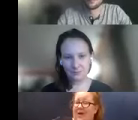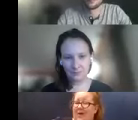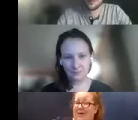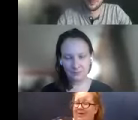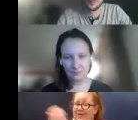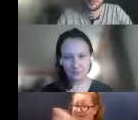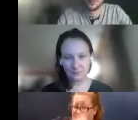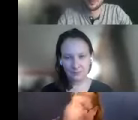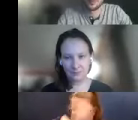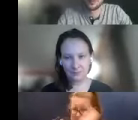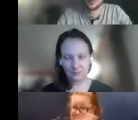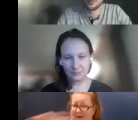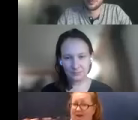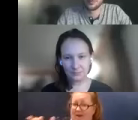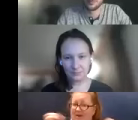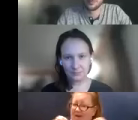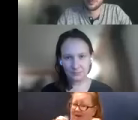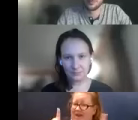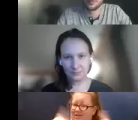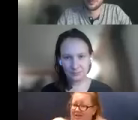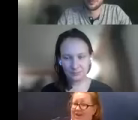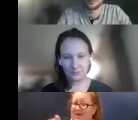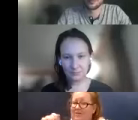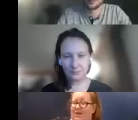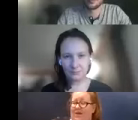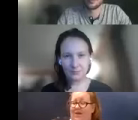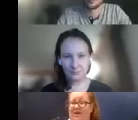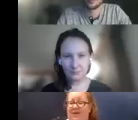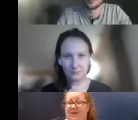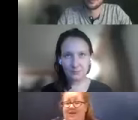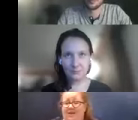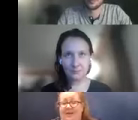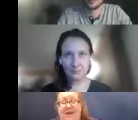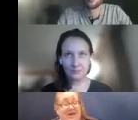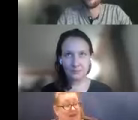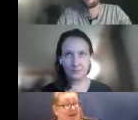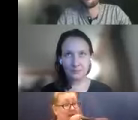and educate as we can. And I get you a rain barrel.